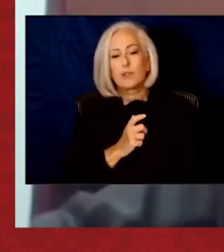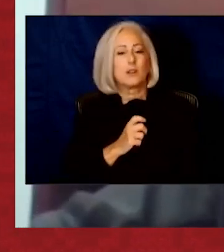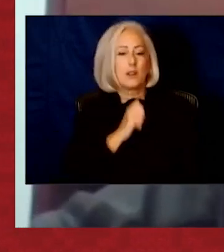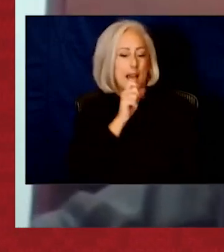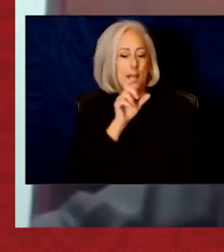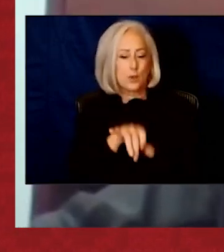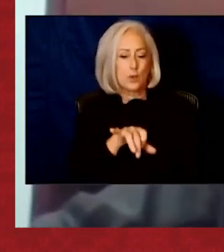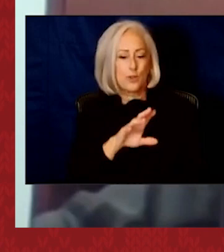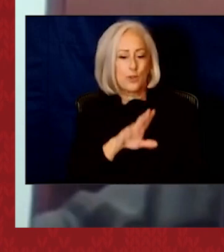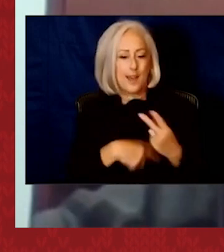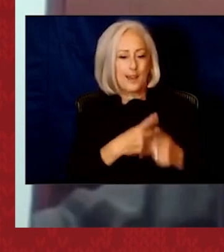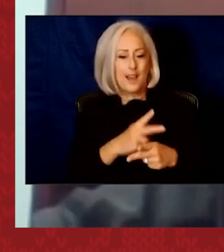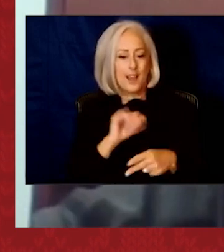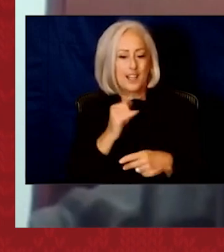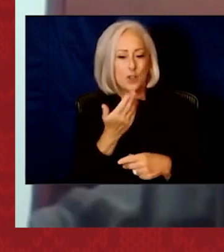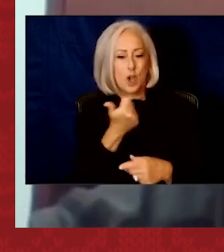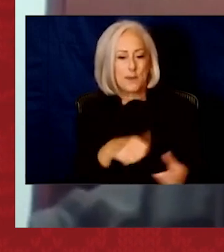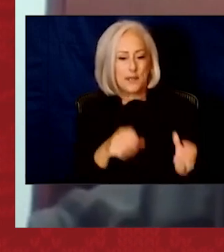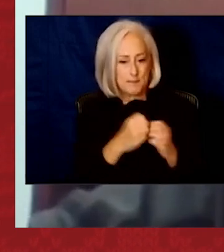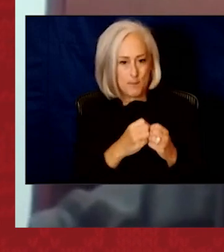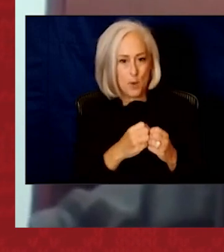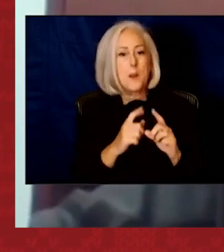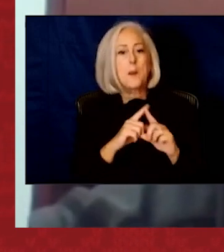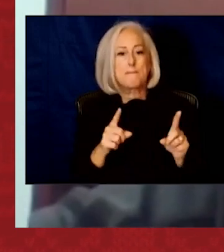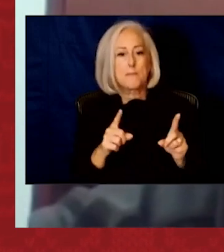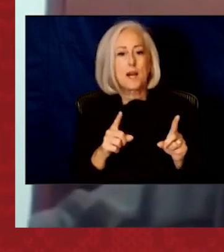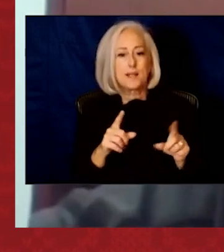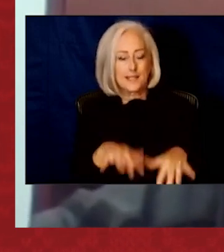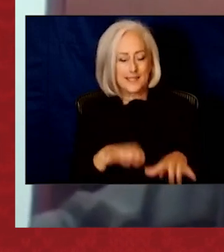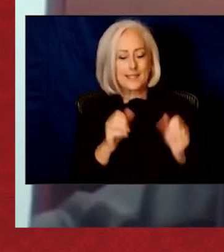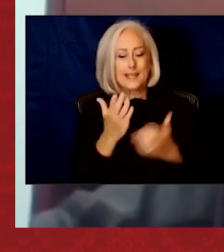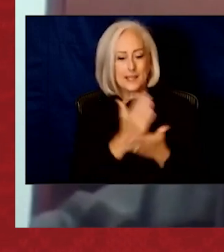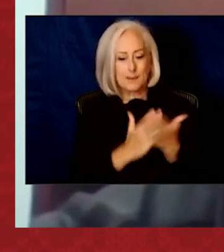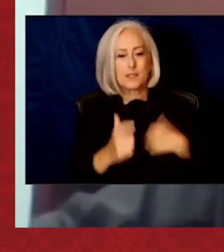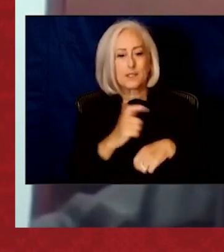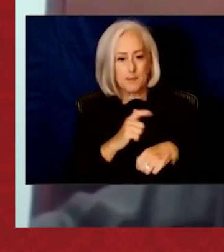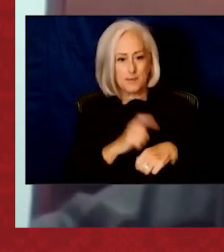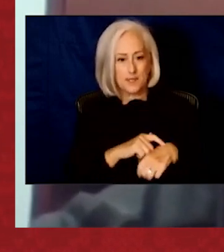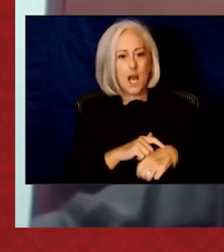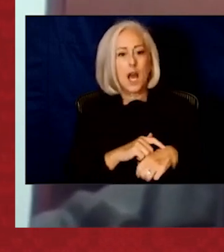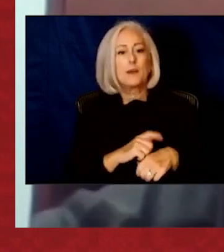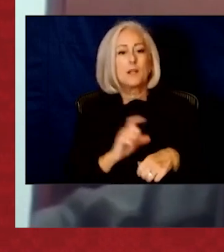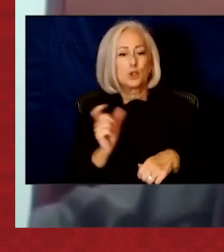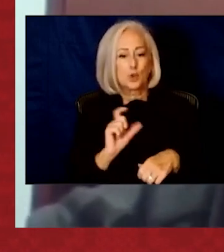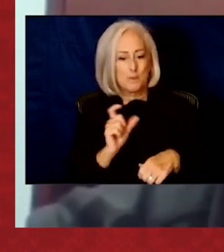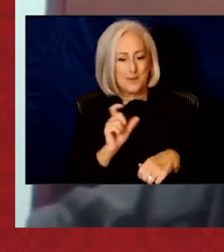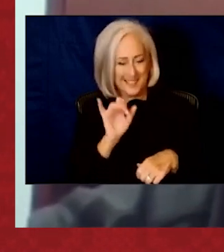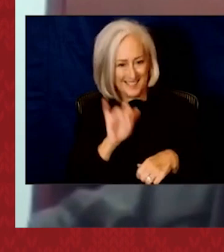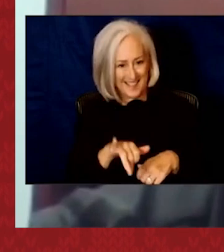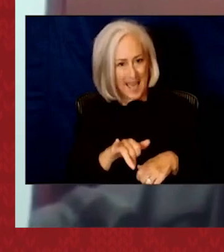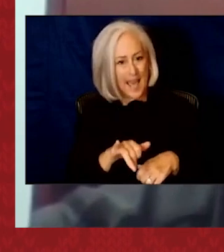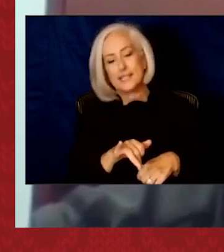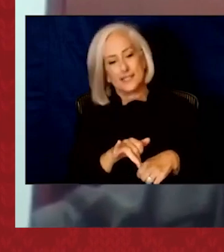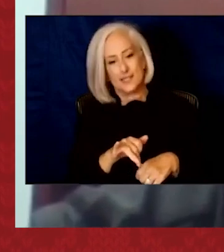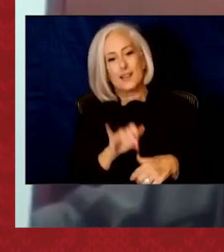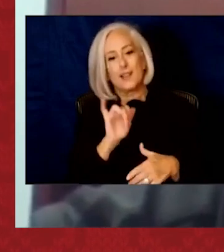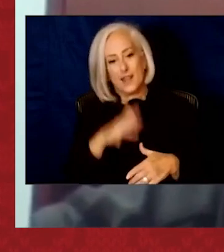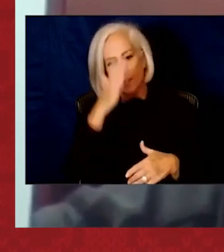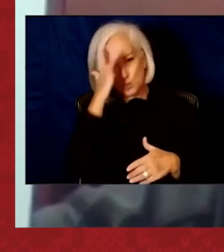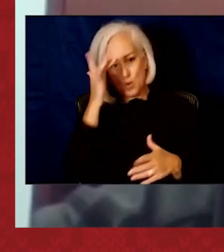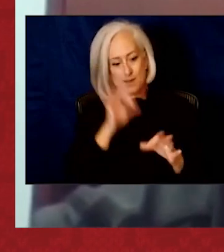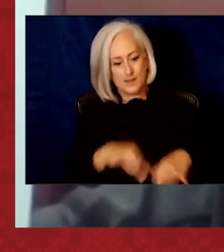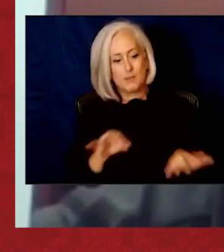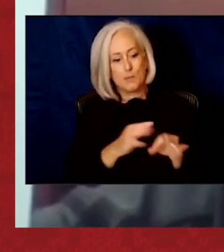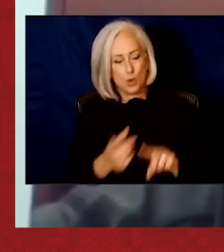it does take quite a while to mix it. So that is why it's very important to get to a healthcare facility